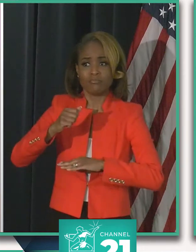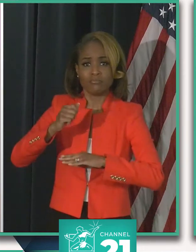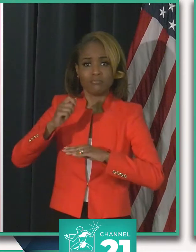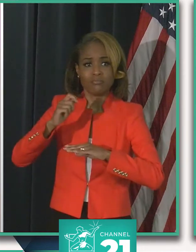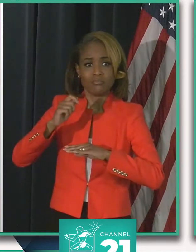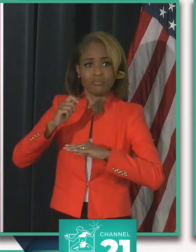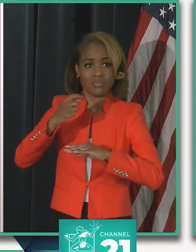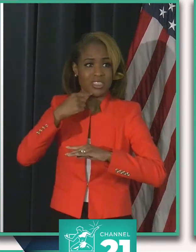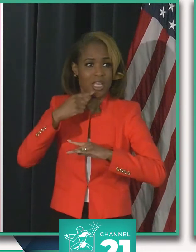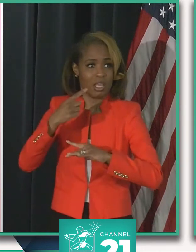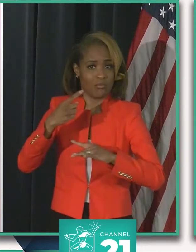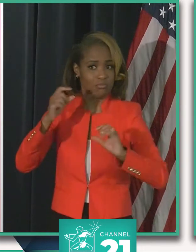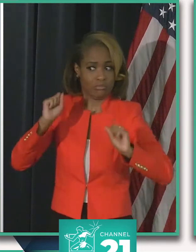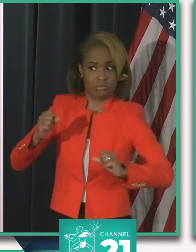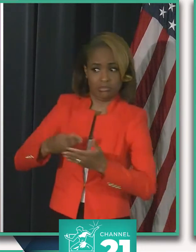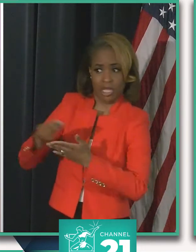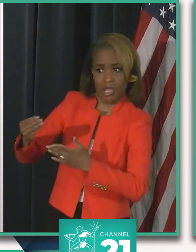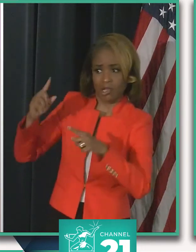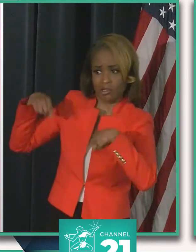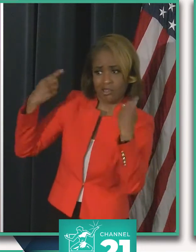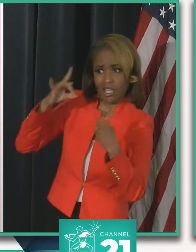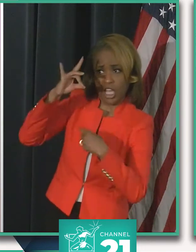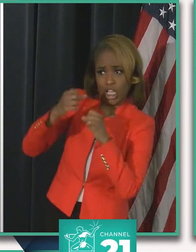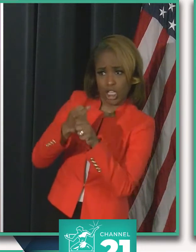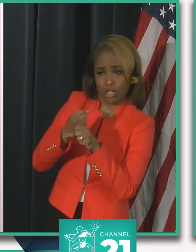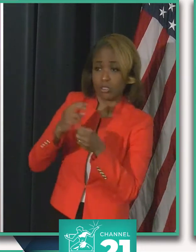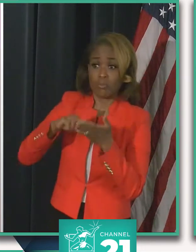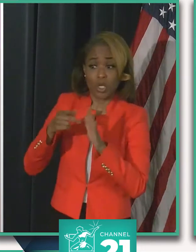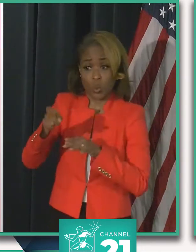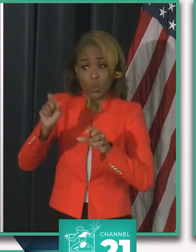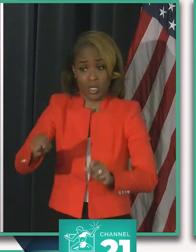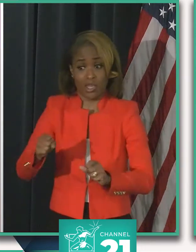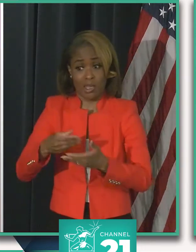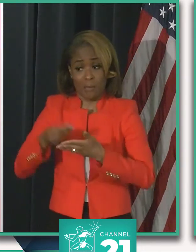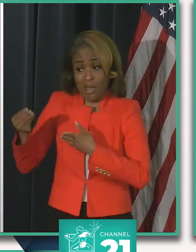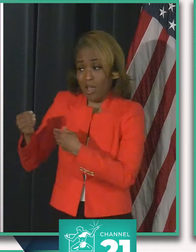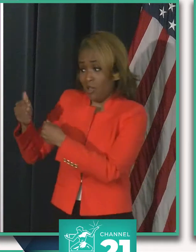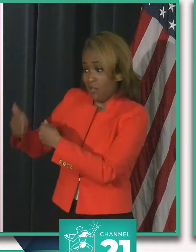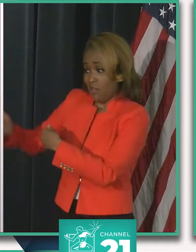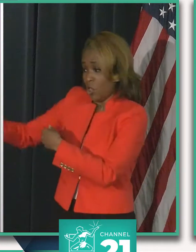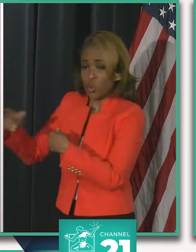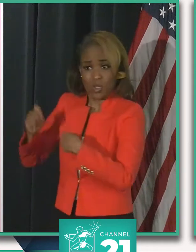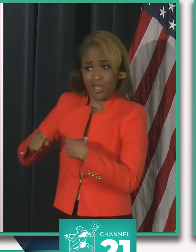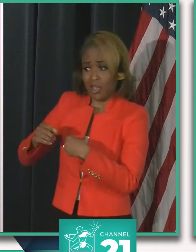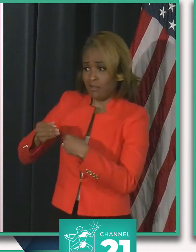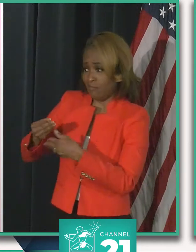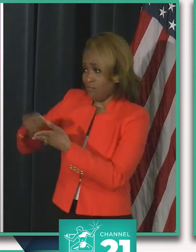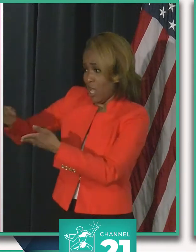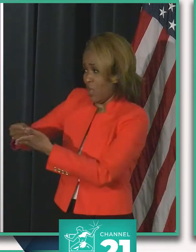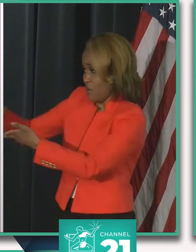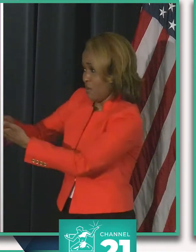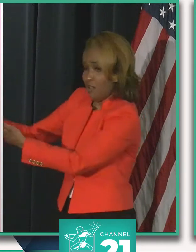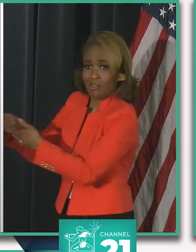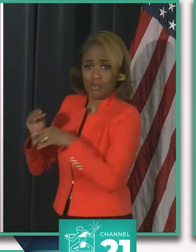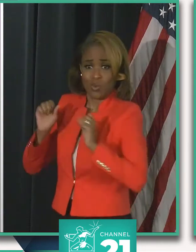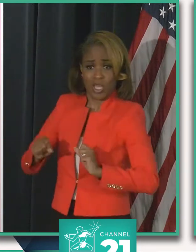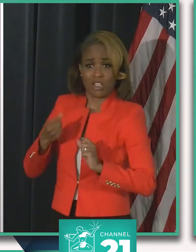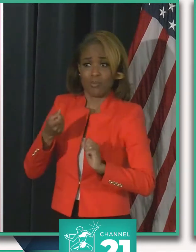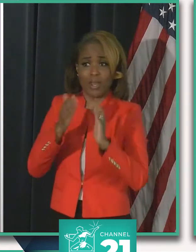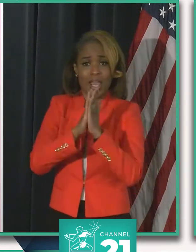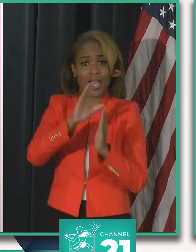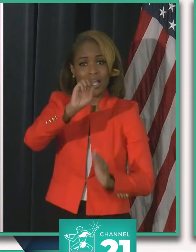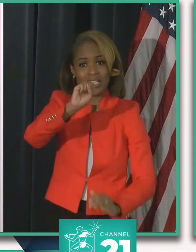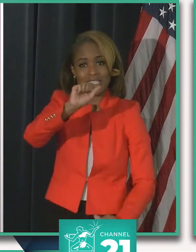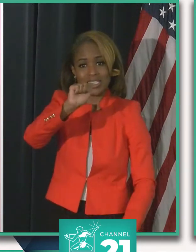8 years. Okay, in that case, so you are allowed to buy the adjacent lots. You can keep going right down the block. So I'm going to ask Saskia